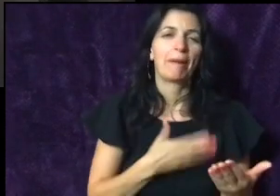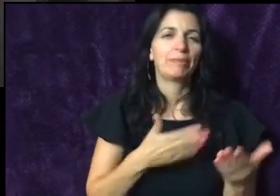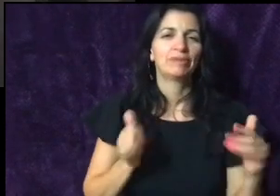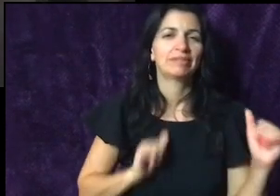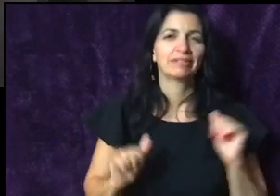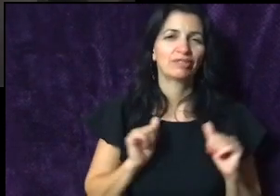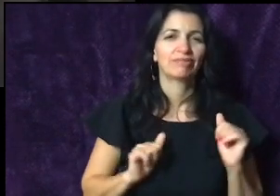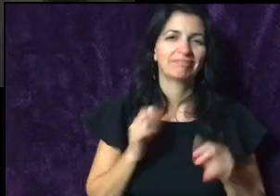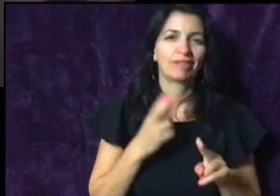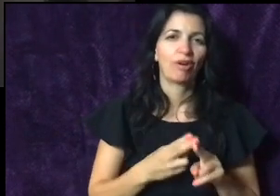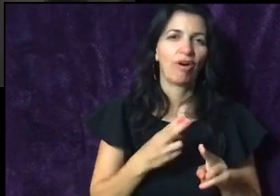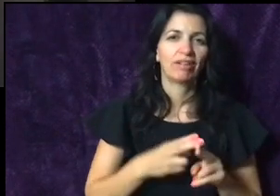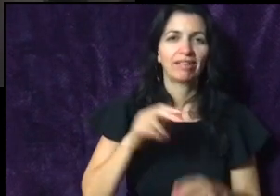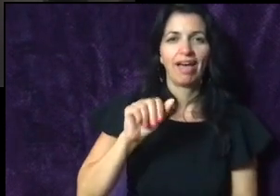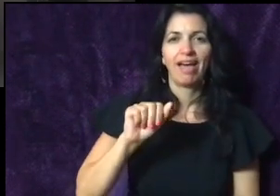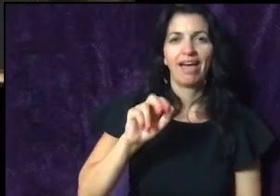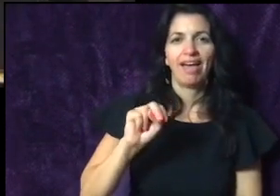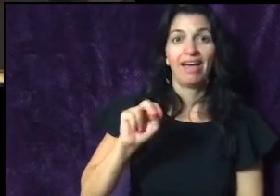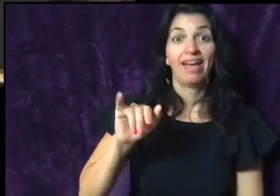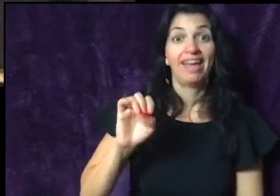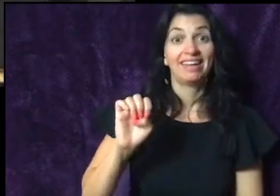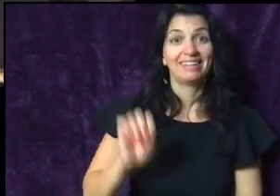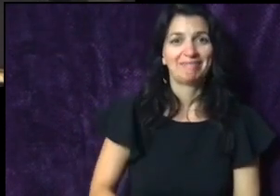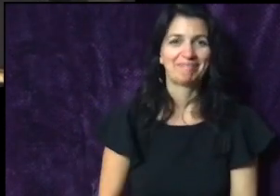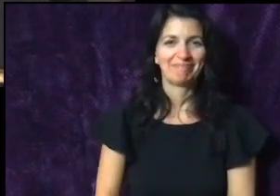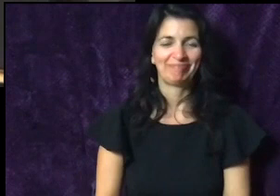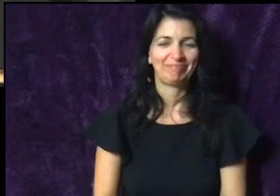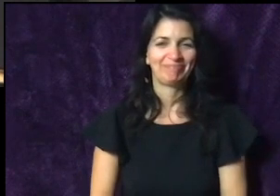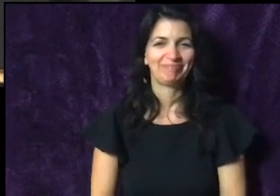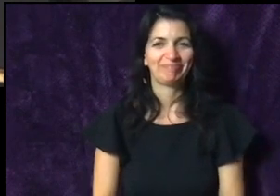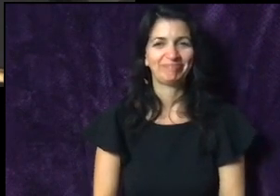called Annie. I'll play it again for you.